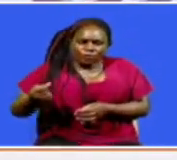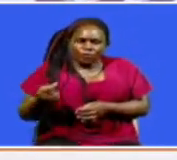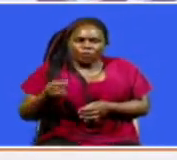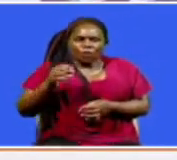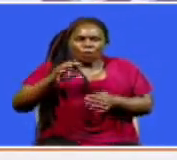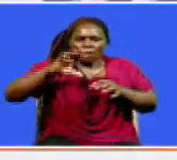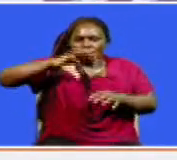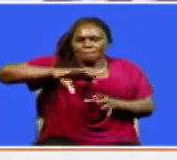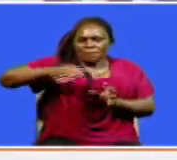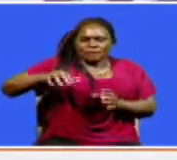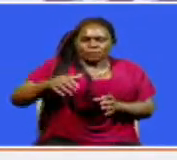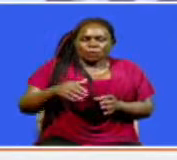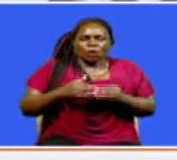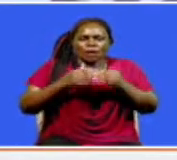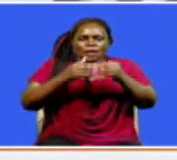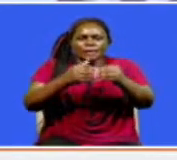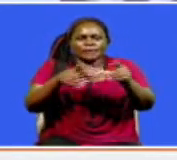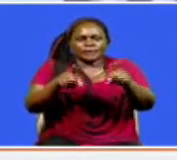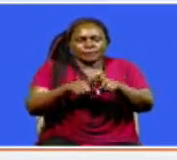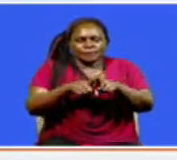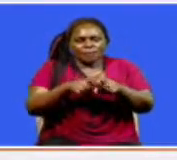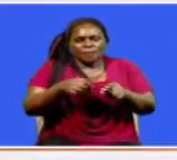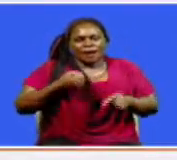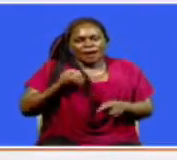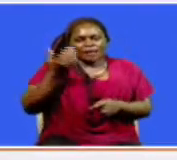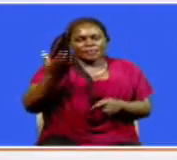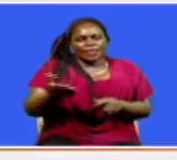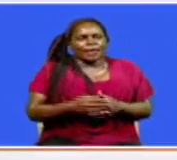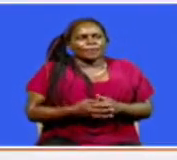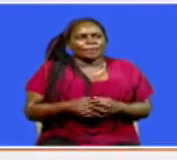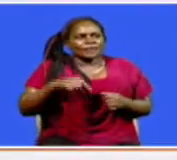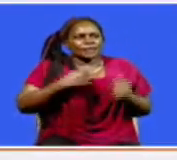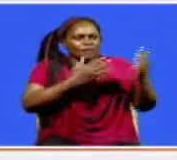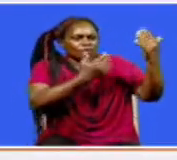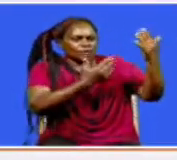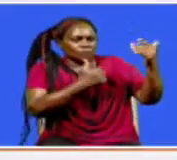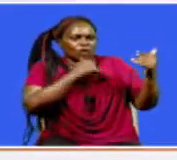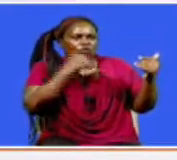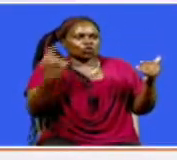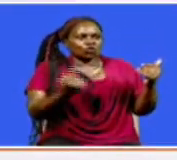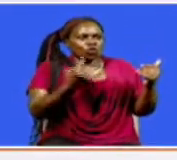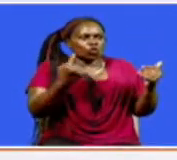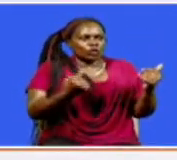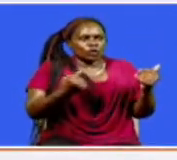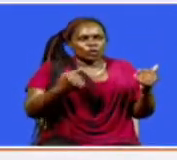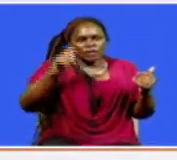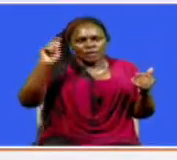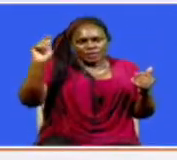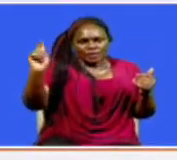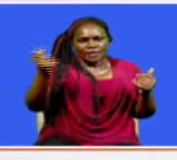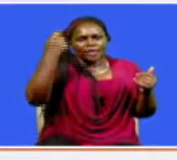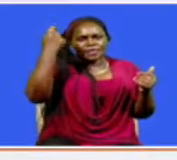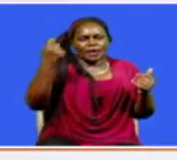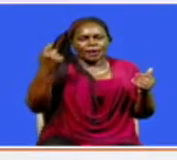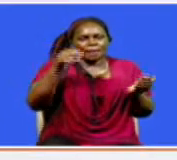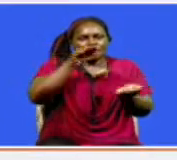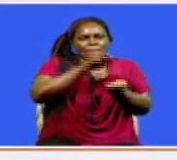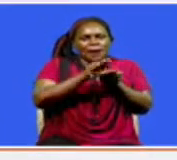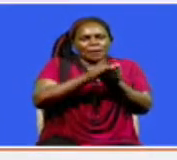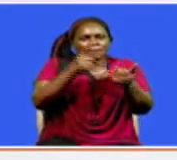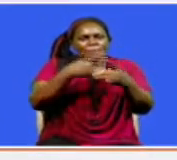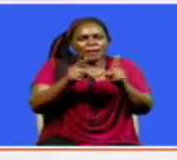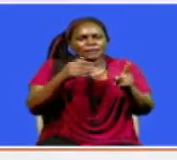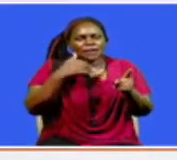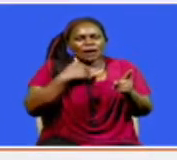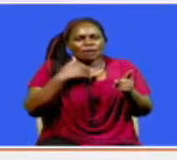at basketball, so the leagues, yes, the banks are there. We are also looking forward to not just doing this for the Kenyan banks only. We want to